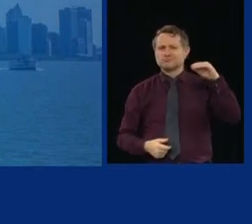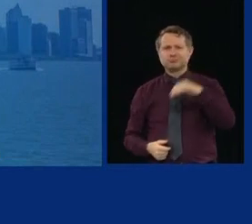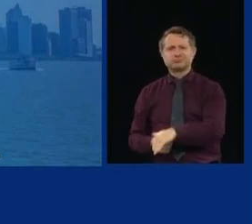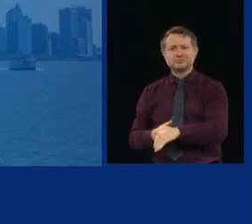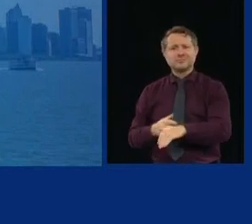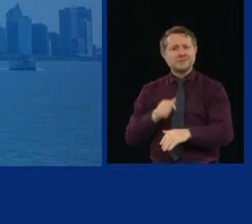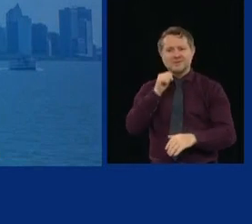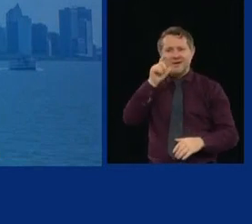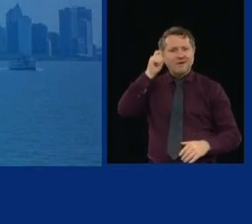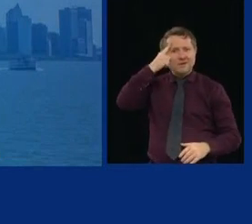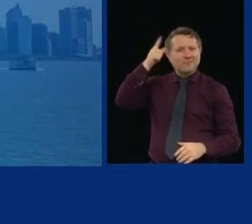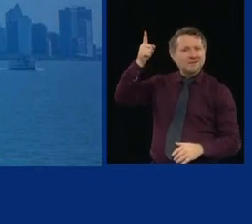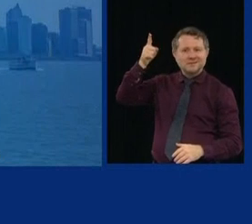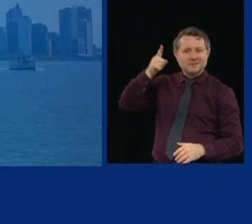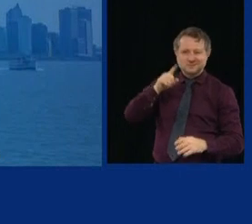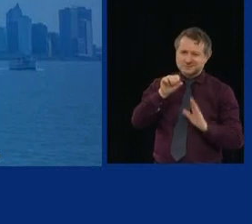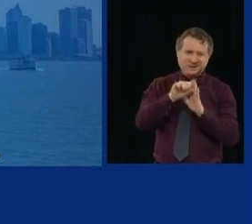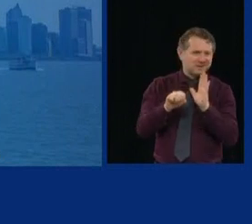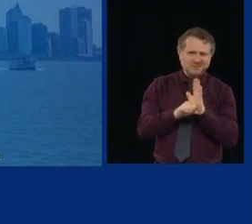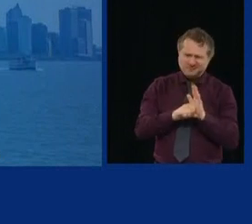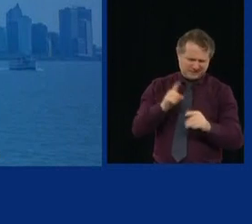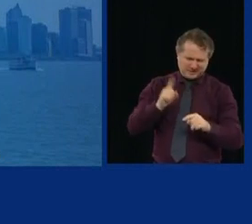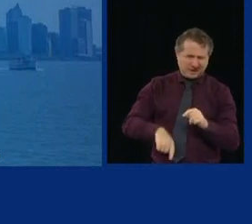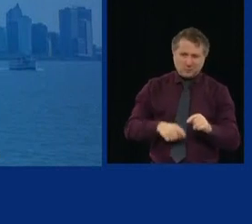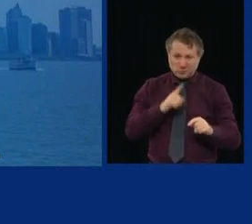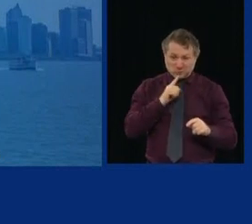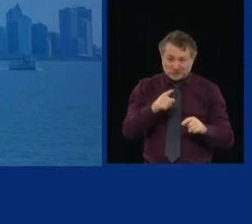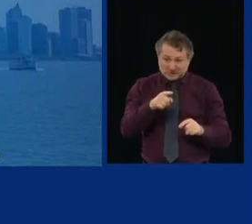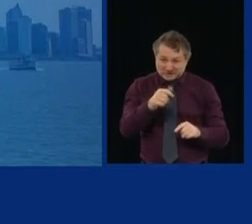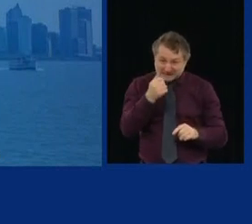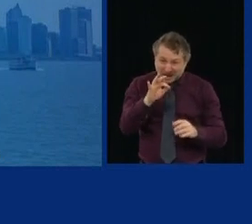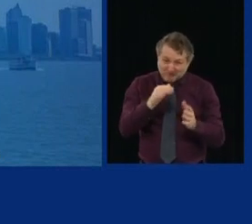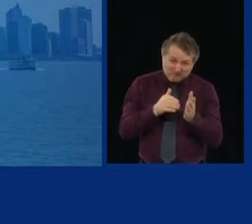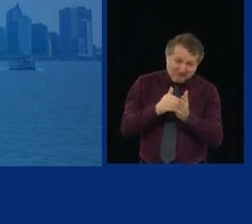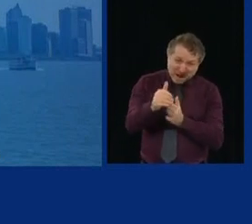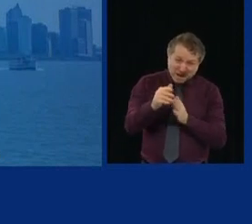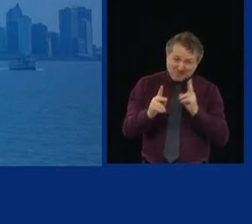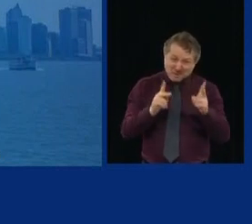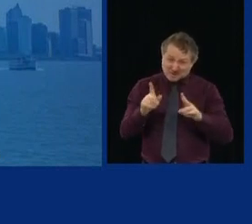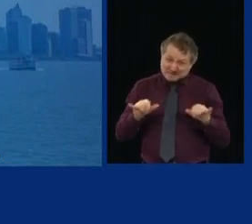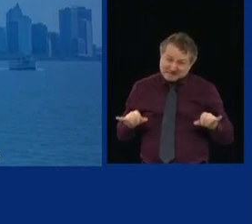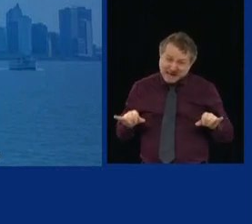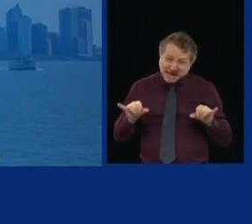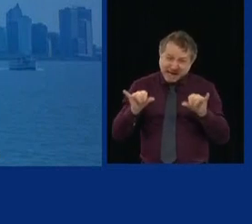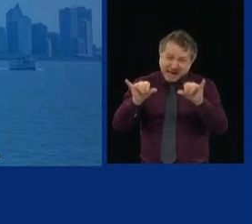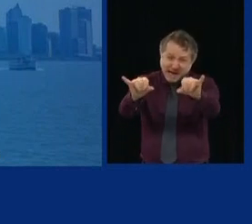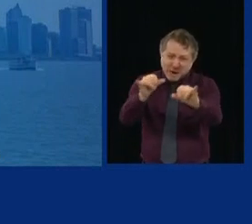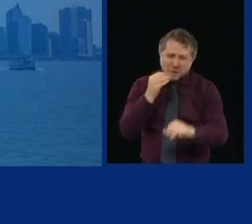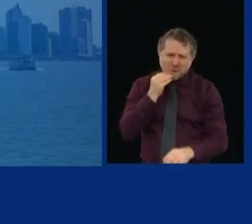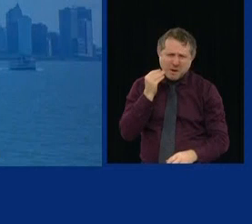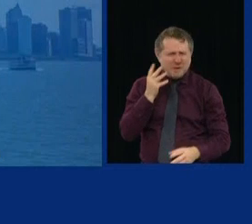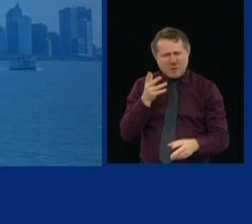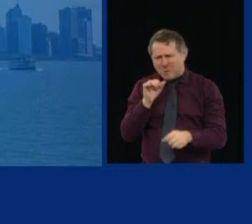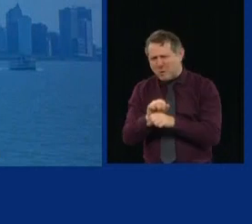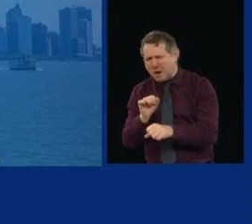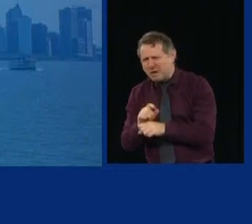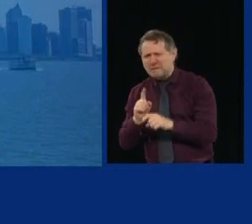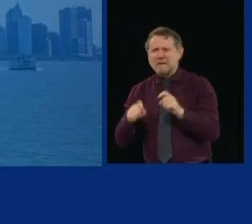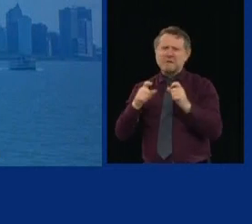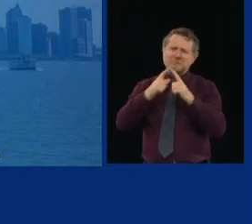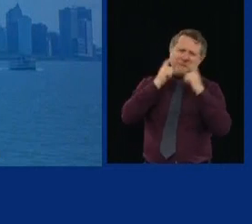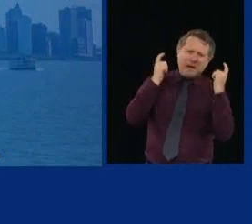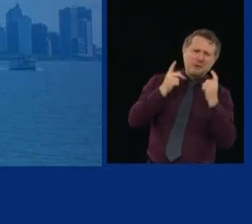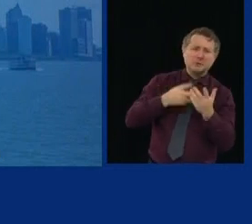million people, stay at home, don't go to work, wear a mask, socially distance. That's not